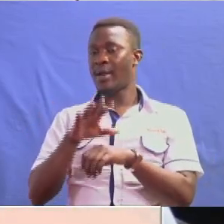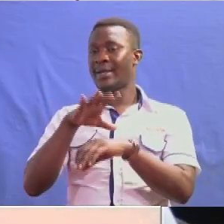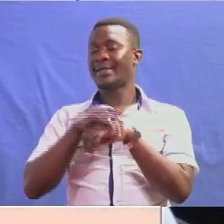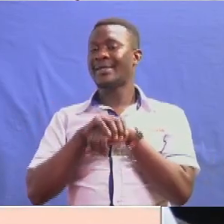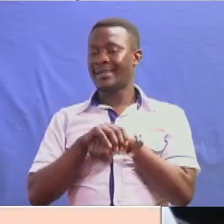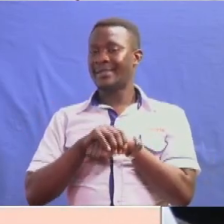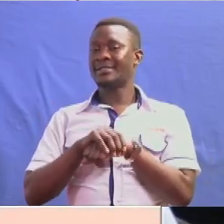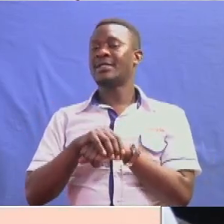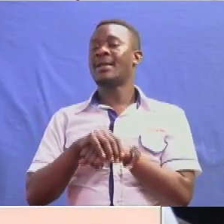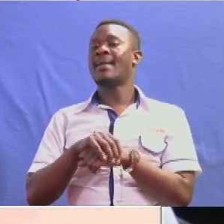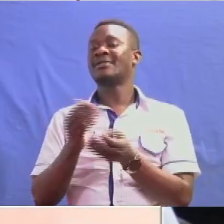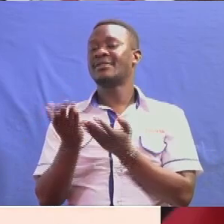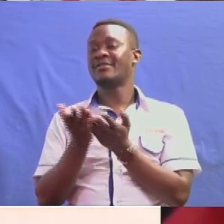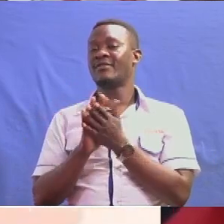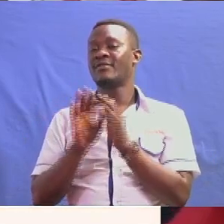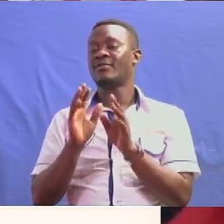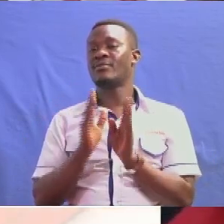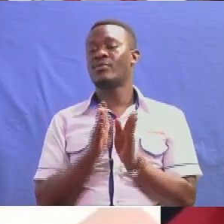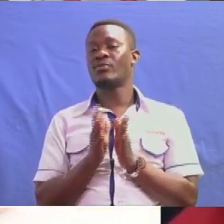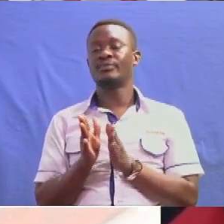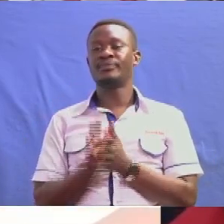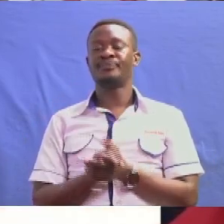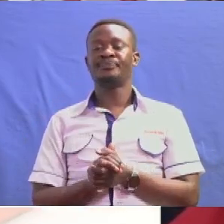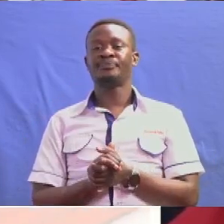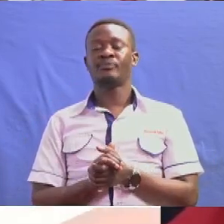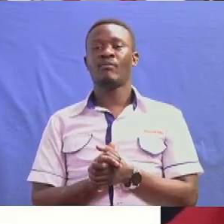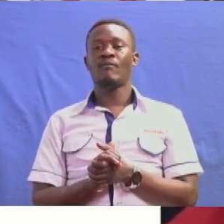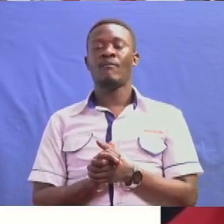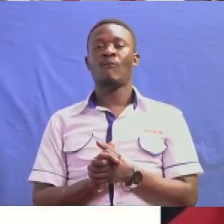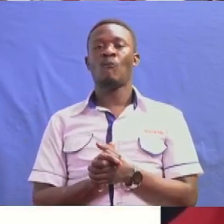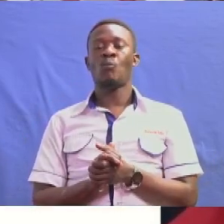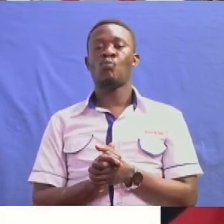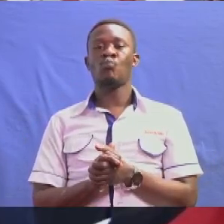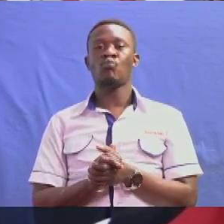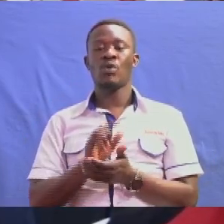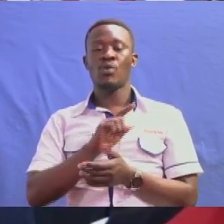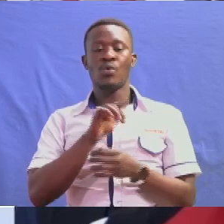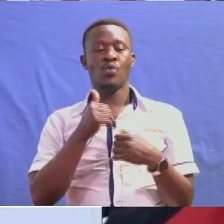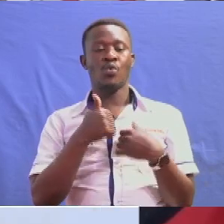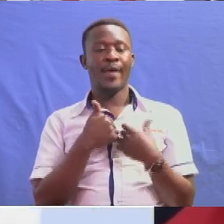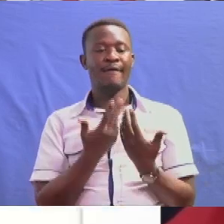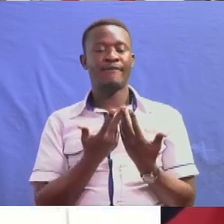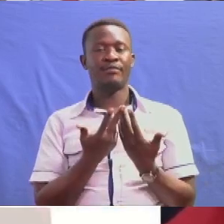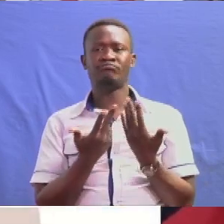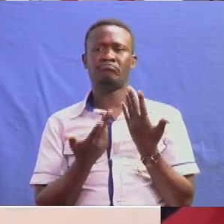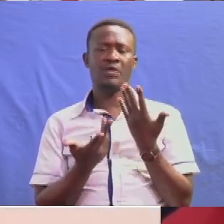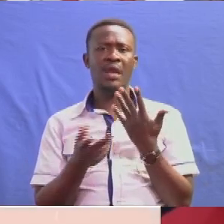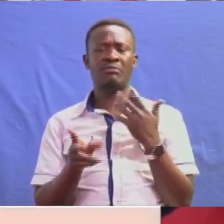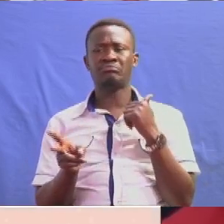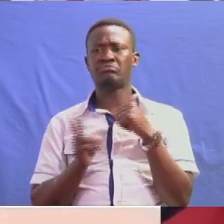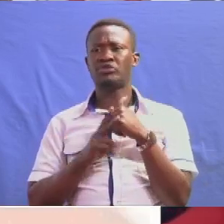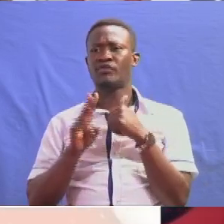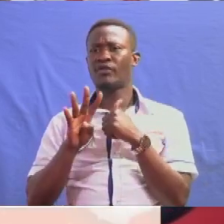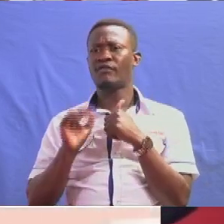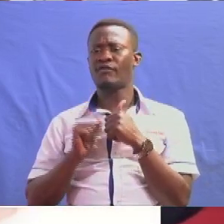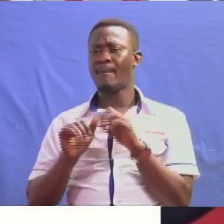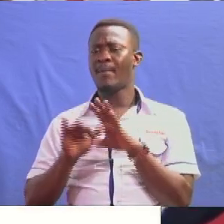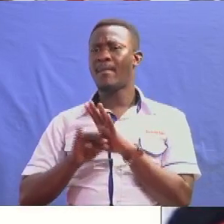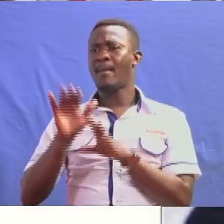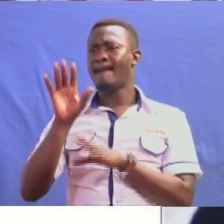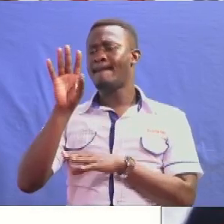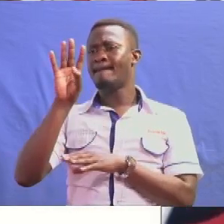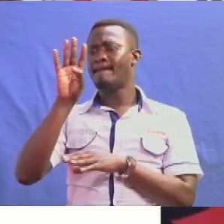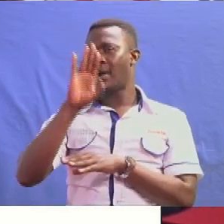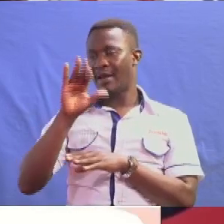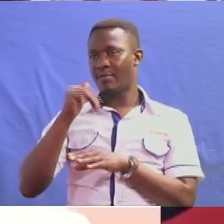huduma hizi muhimu kwa urahisi. Currently we have over 70, I think about 74 members of parliament who have